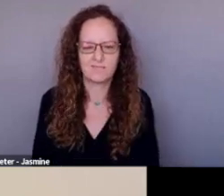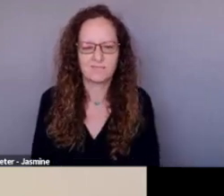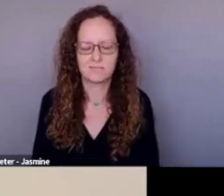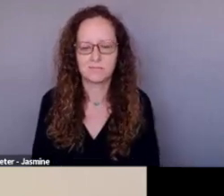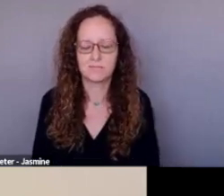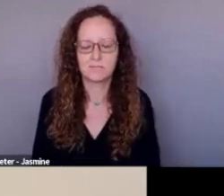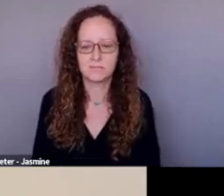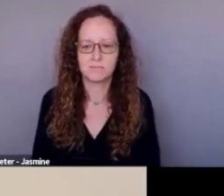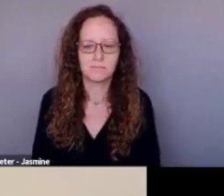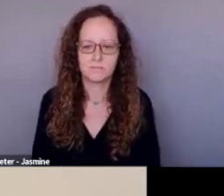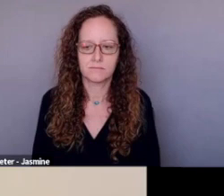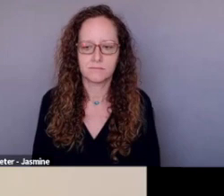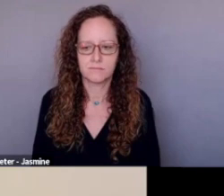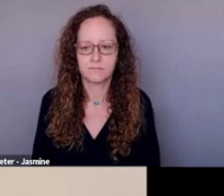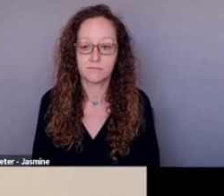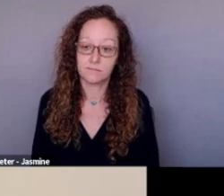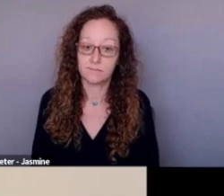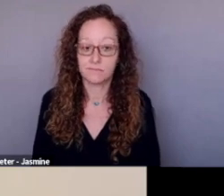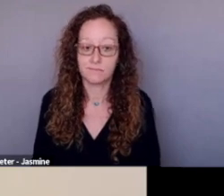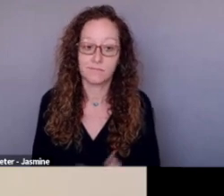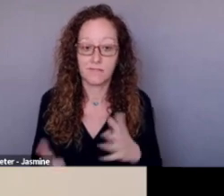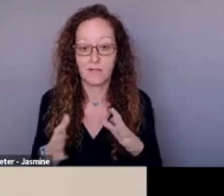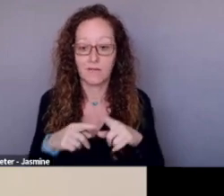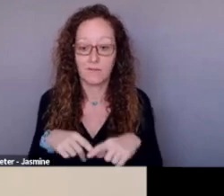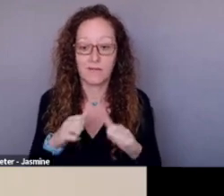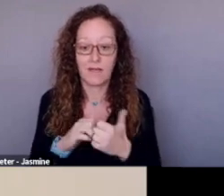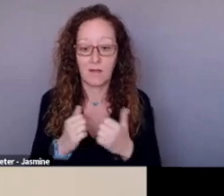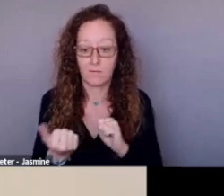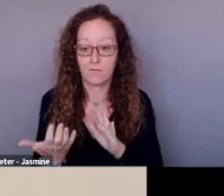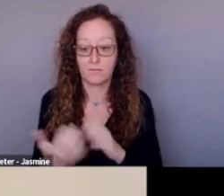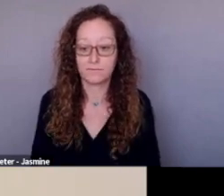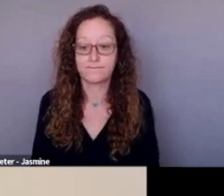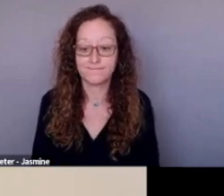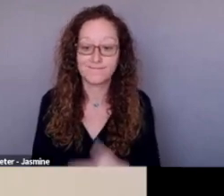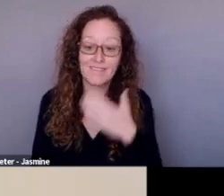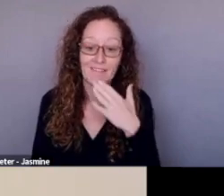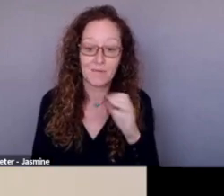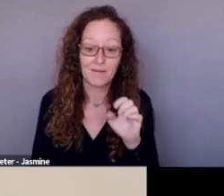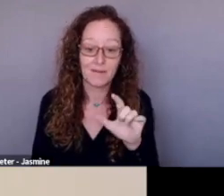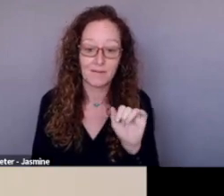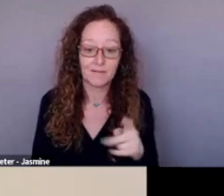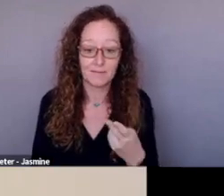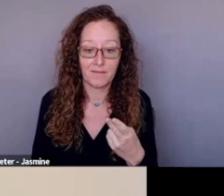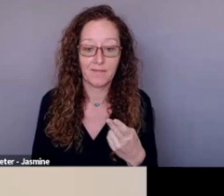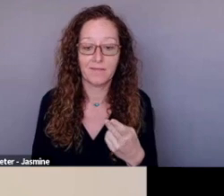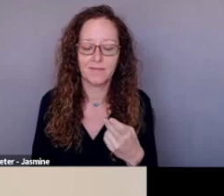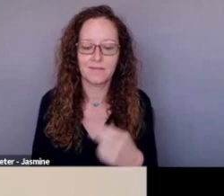So it depends on how you were to approach it. Thank you, Elizabeth, for that question.